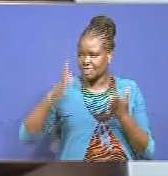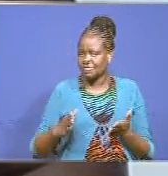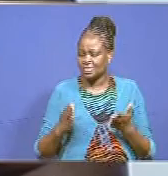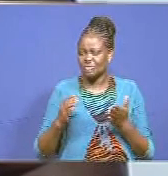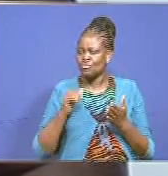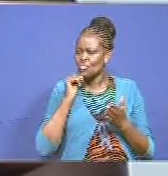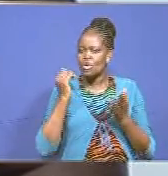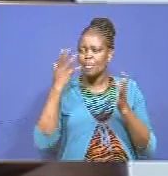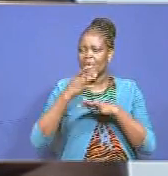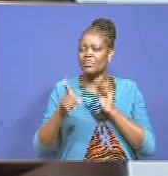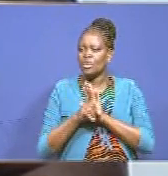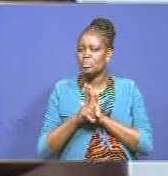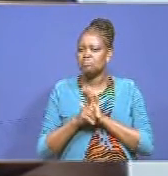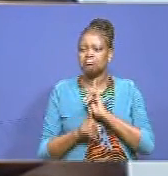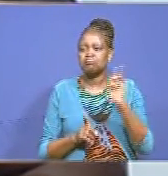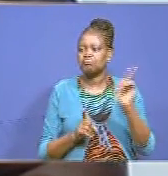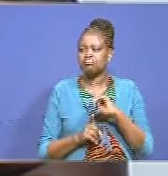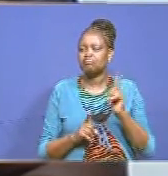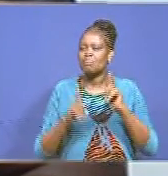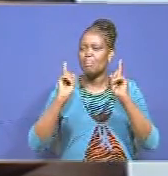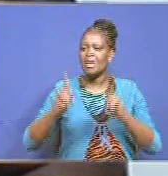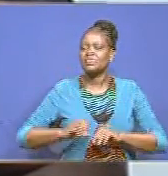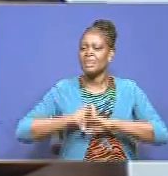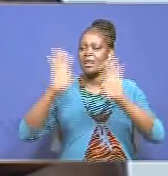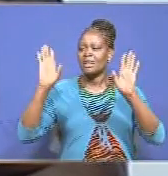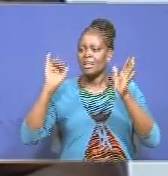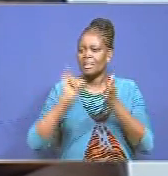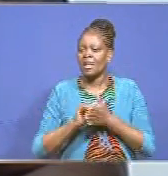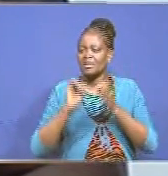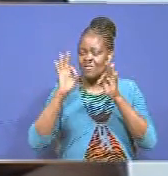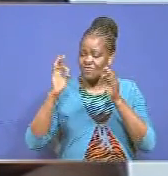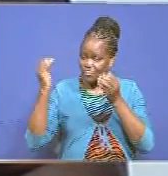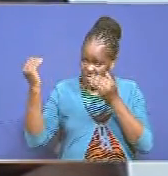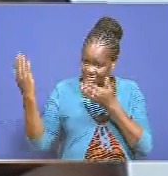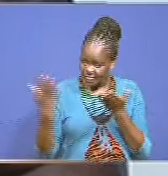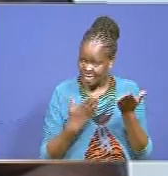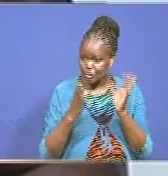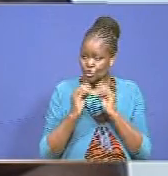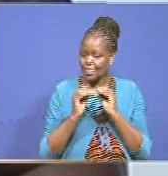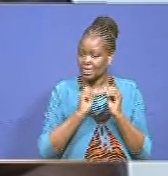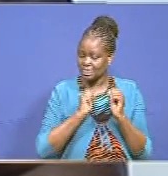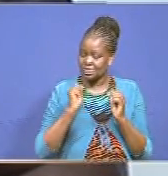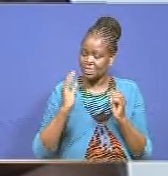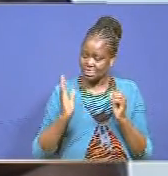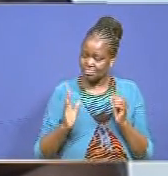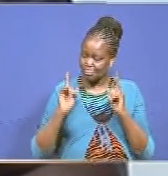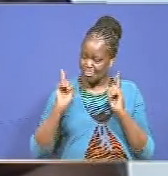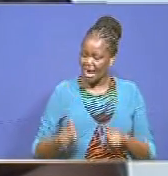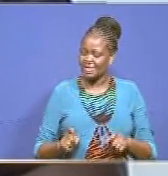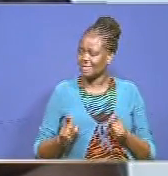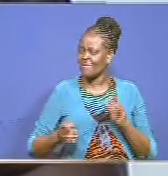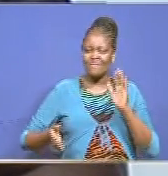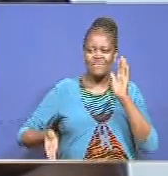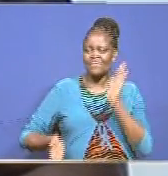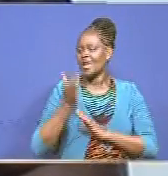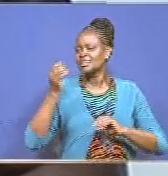law. And it should be made so clear that if you are summoned, you should be there like yesterday. You should be ready to answer. And